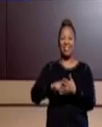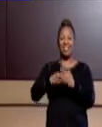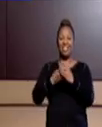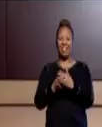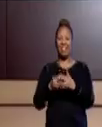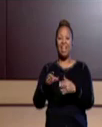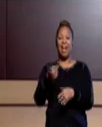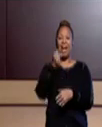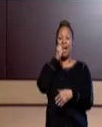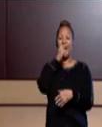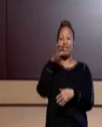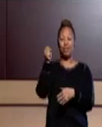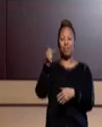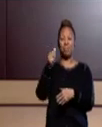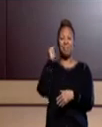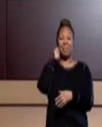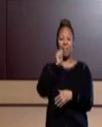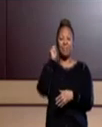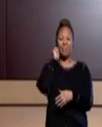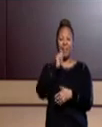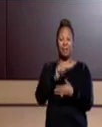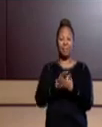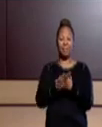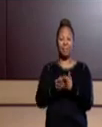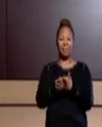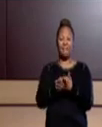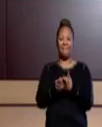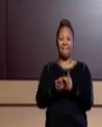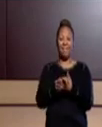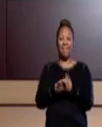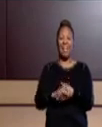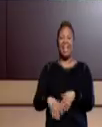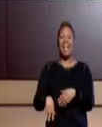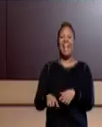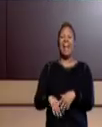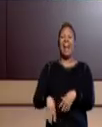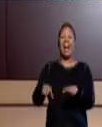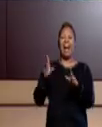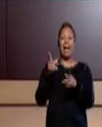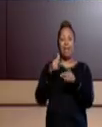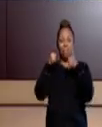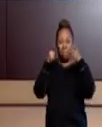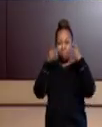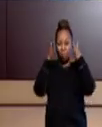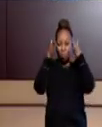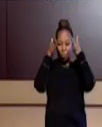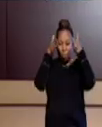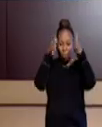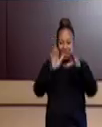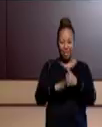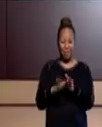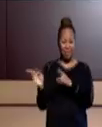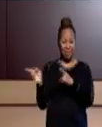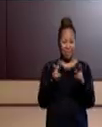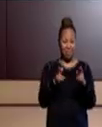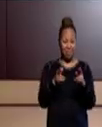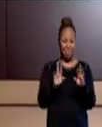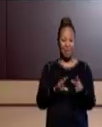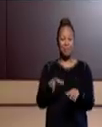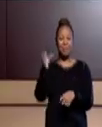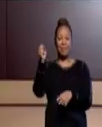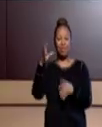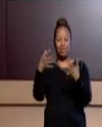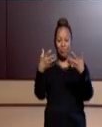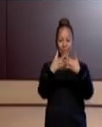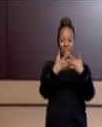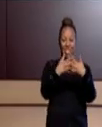juice every day? I'm tracking it on Amazon. When is it going to be delivered? So I've already warned my wife, you better get ready because we about to juice up in